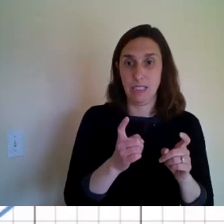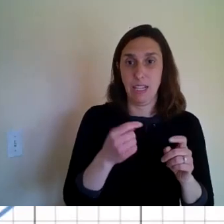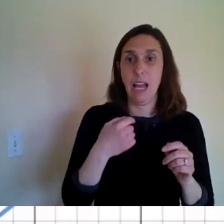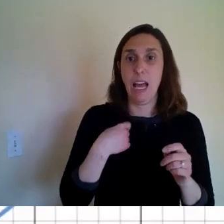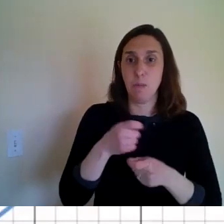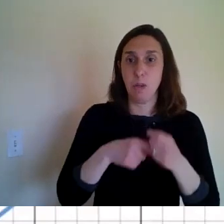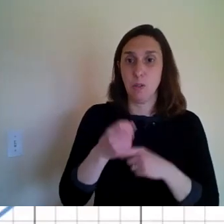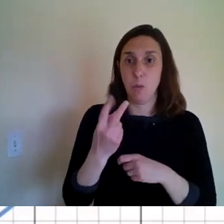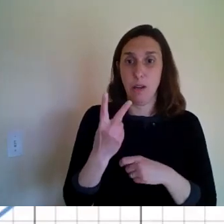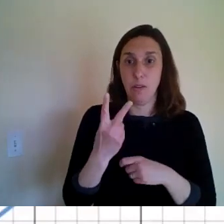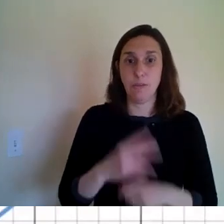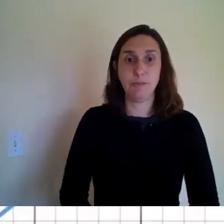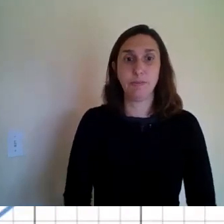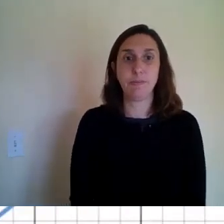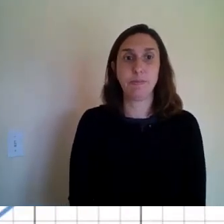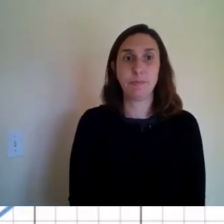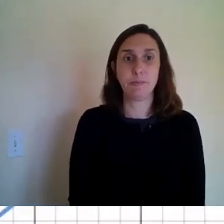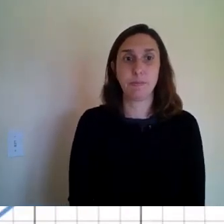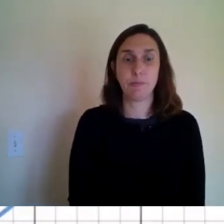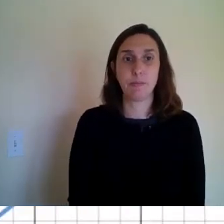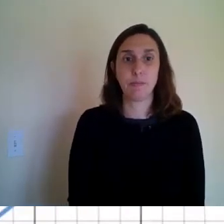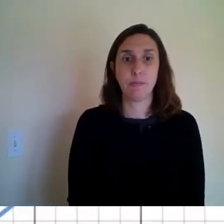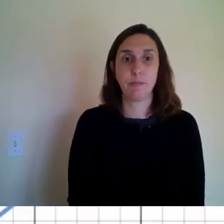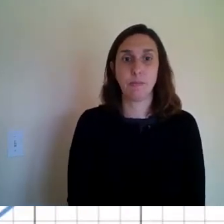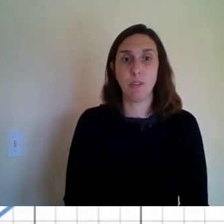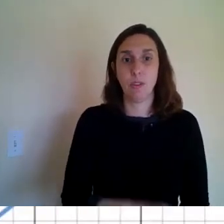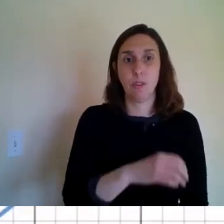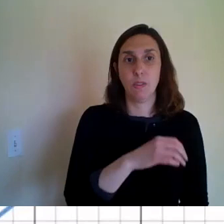I get 3/4 times 12 plus 2.